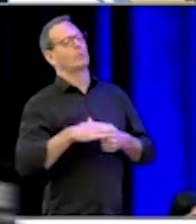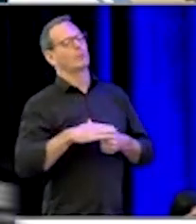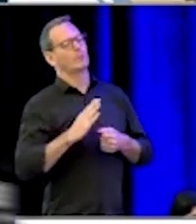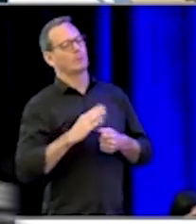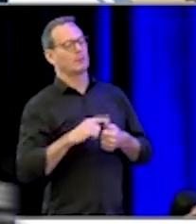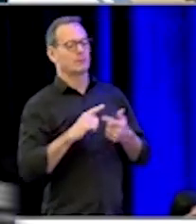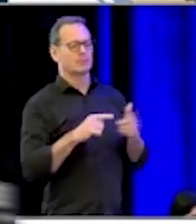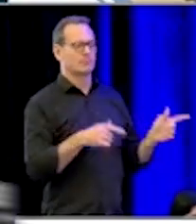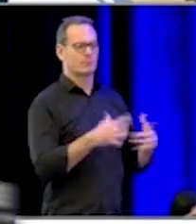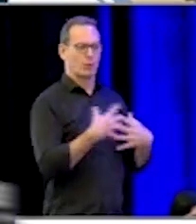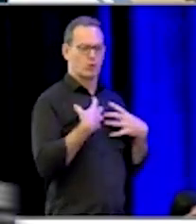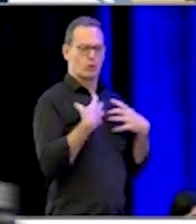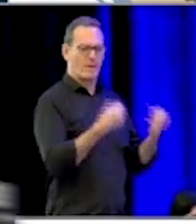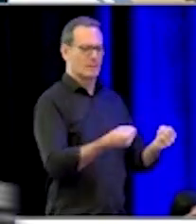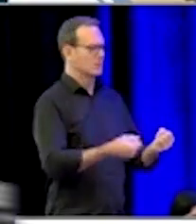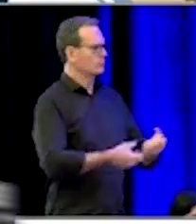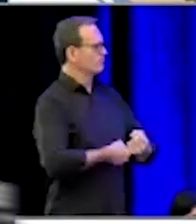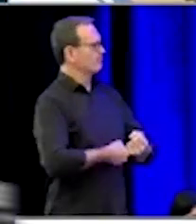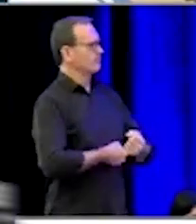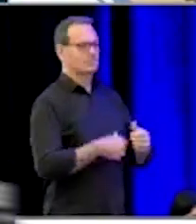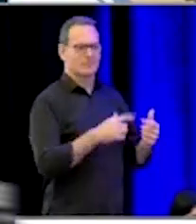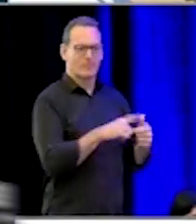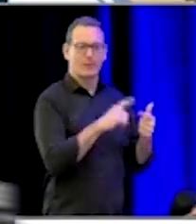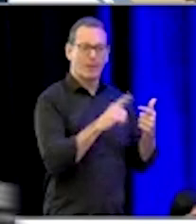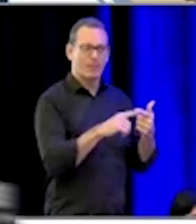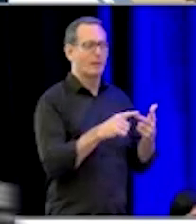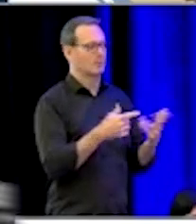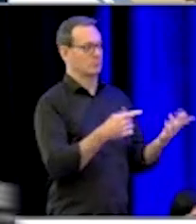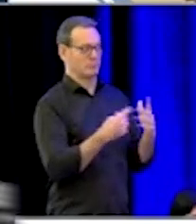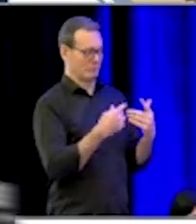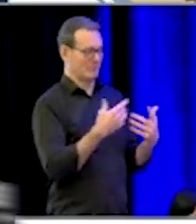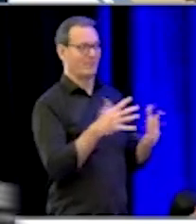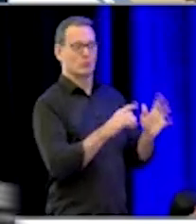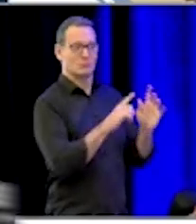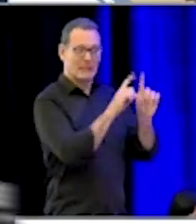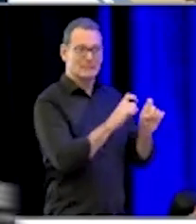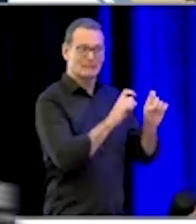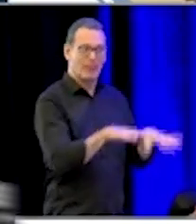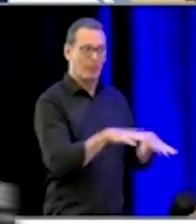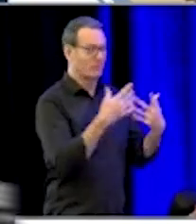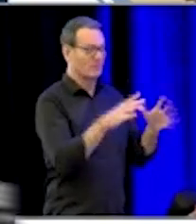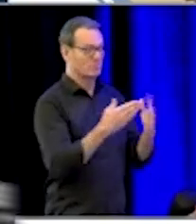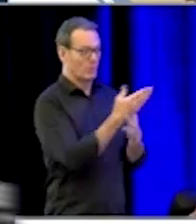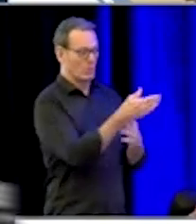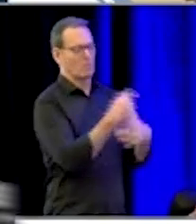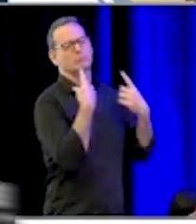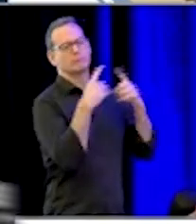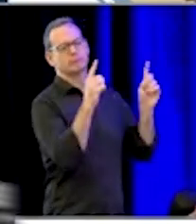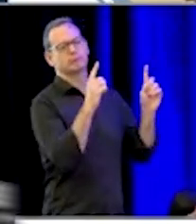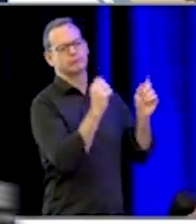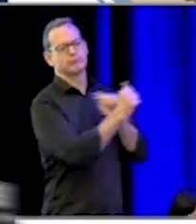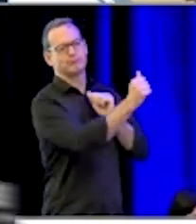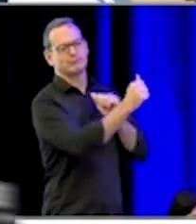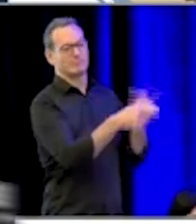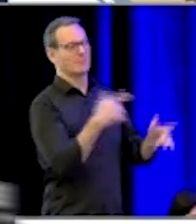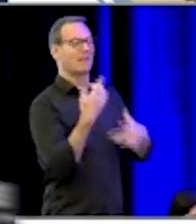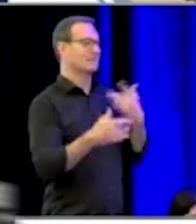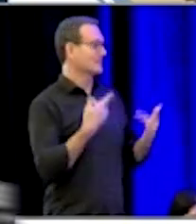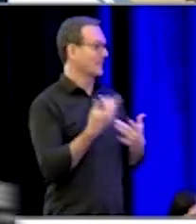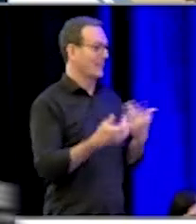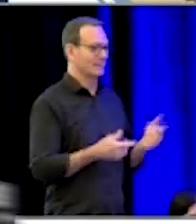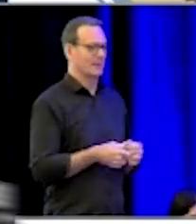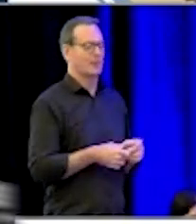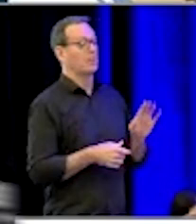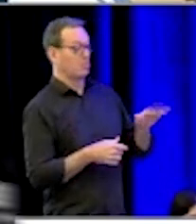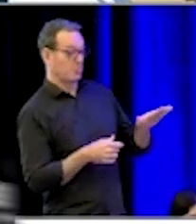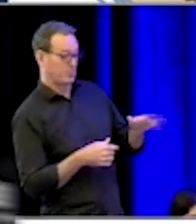more confidence, and he did very well in his exams, which he was very excited about. We also told him about an